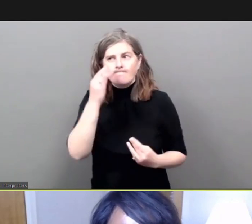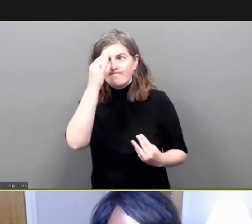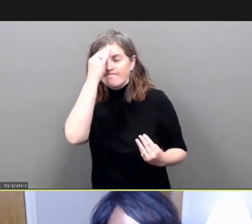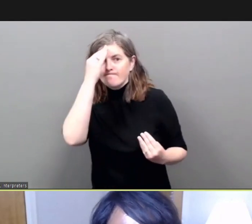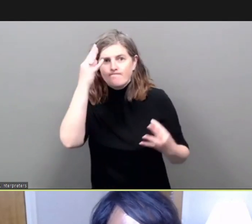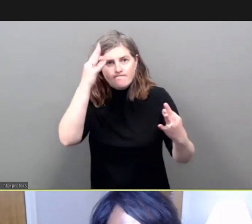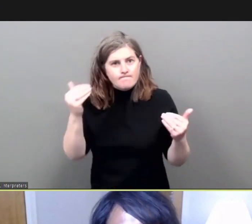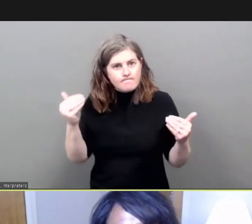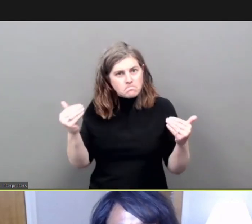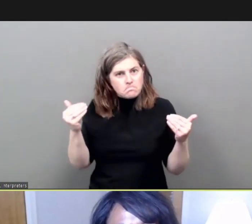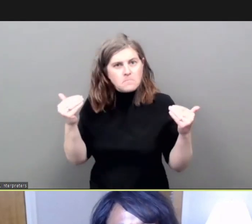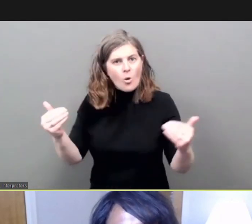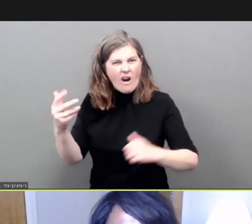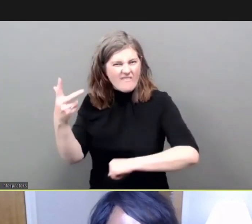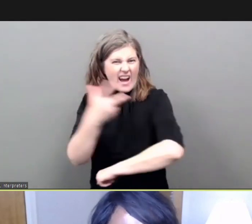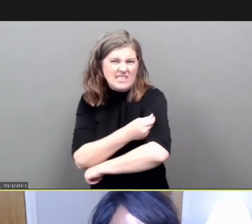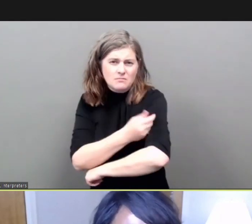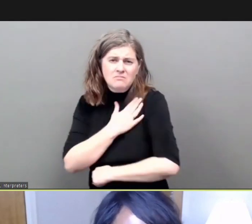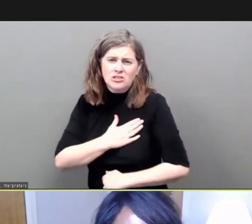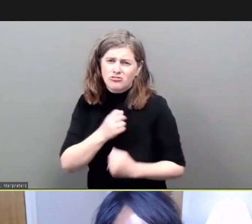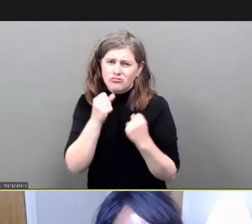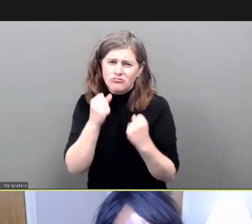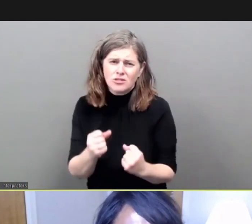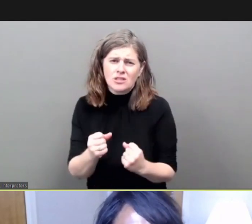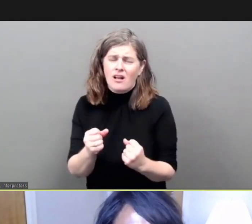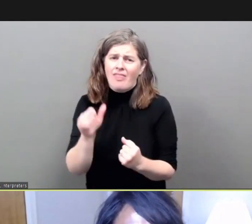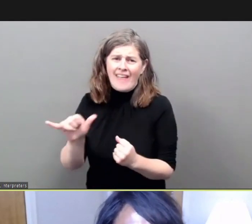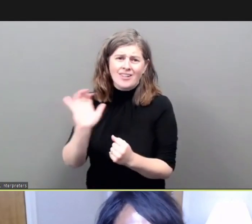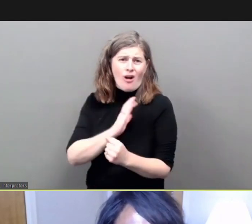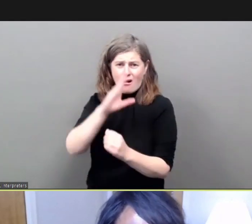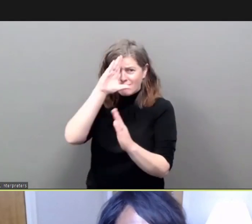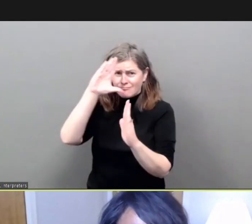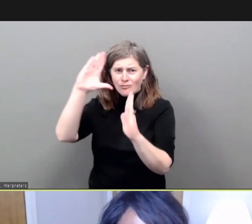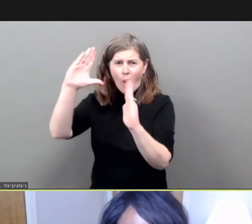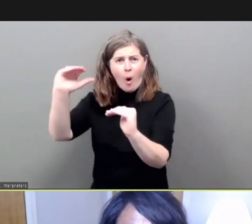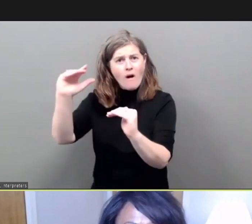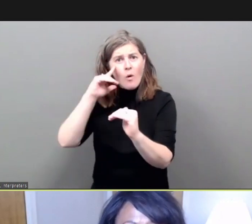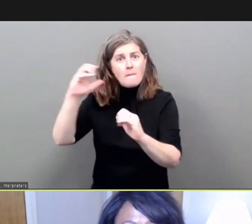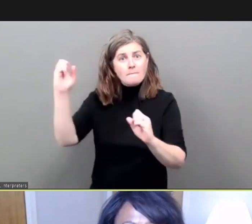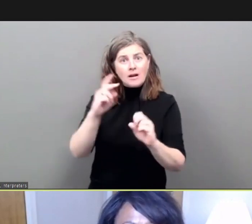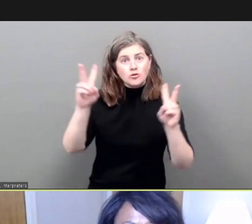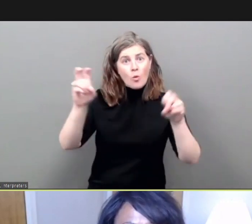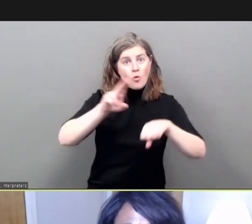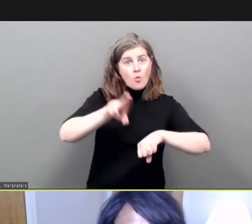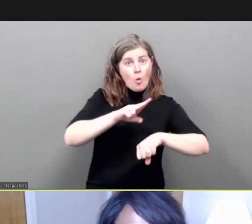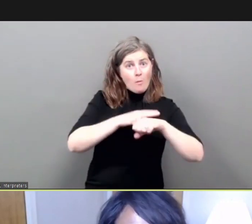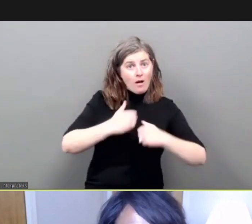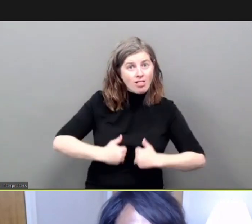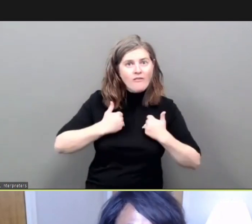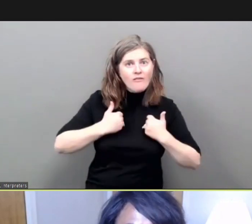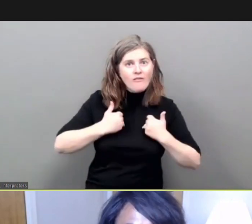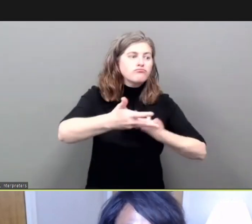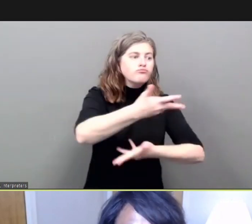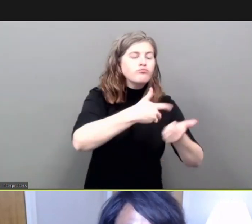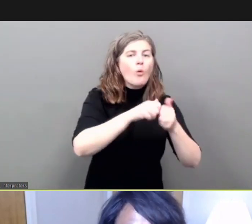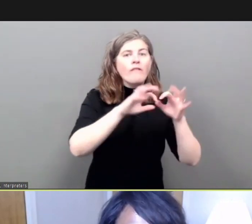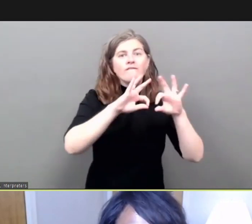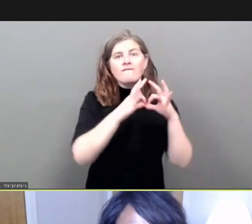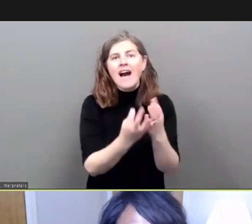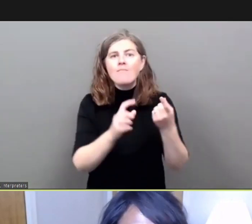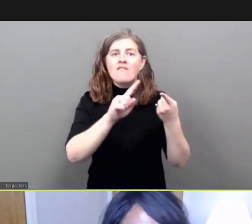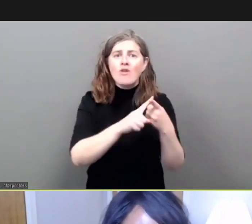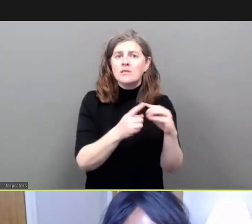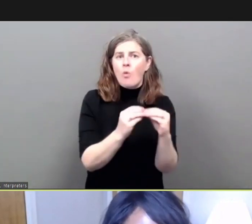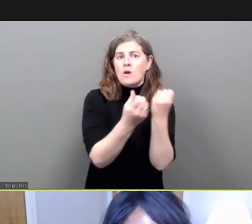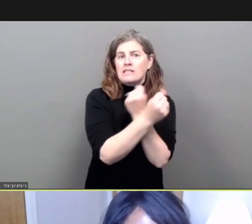yourself vaccinated. It is really our hope for getting back to our normal life and being able to interact with family and friends safely